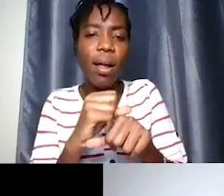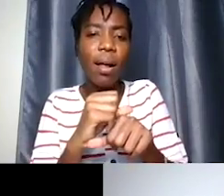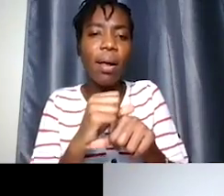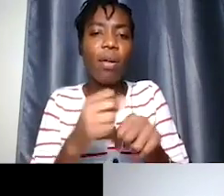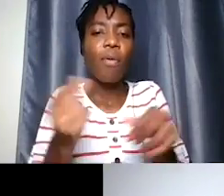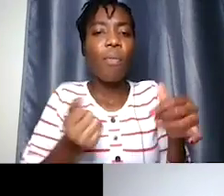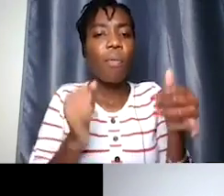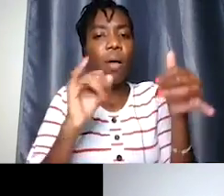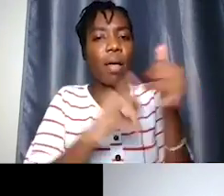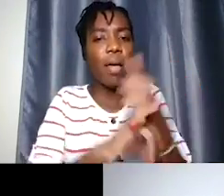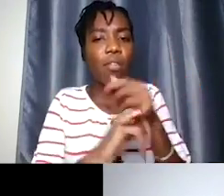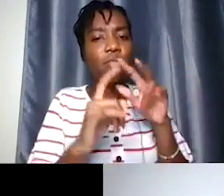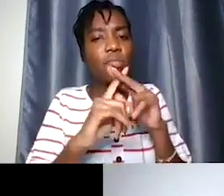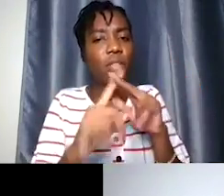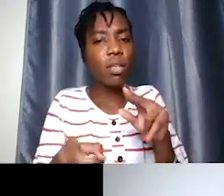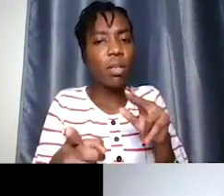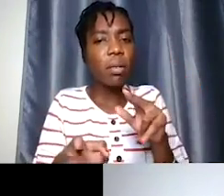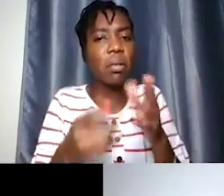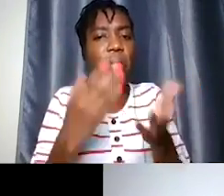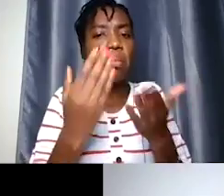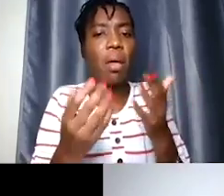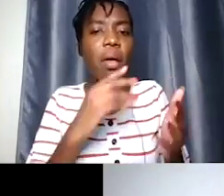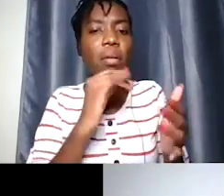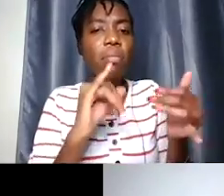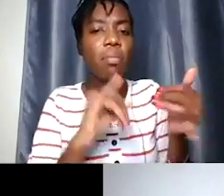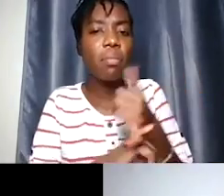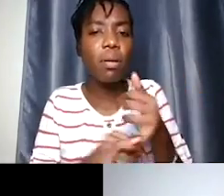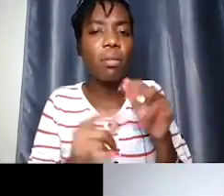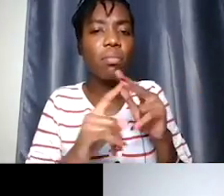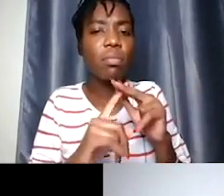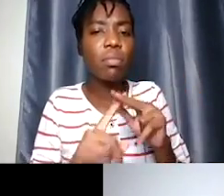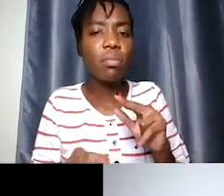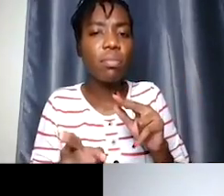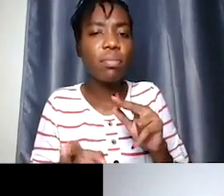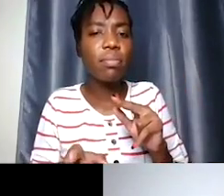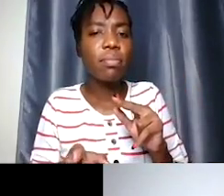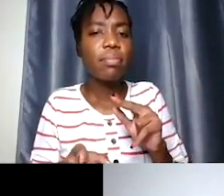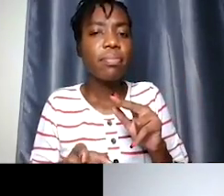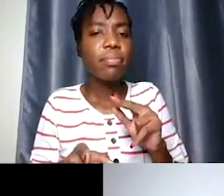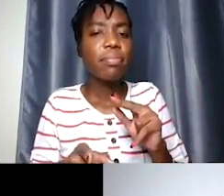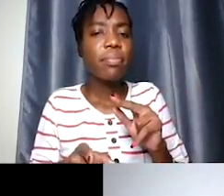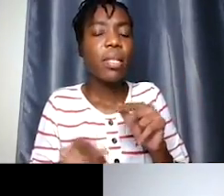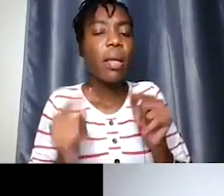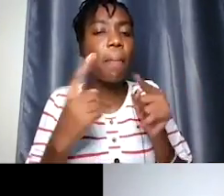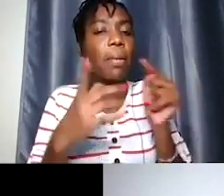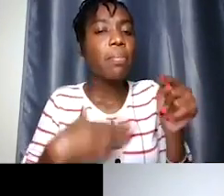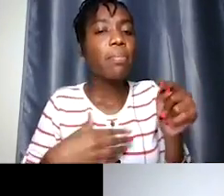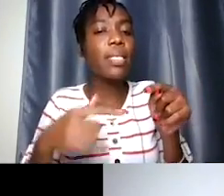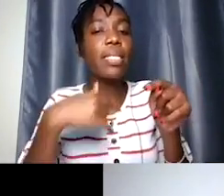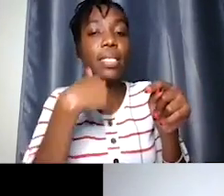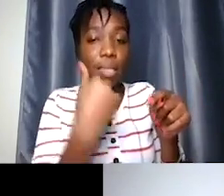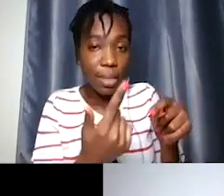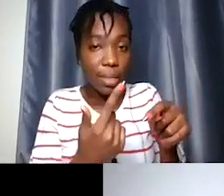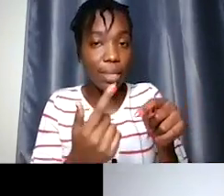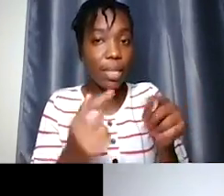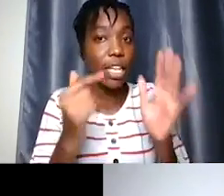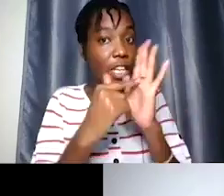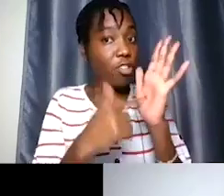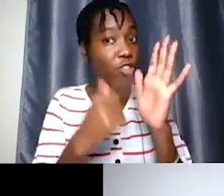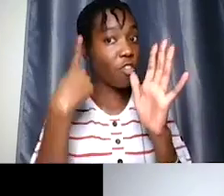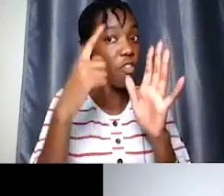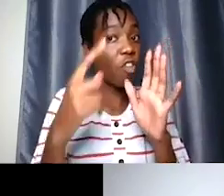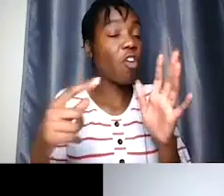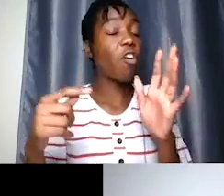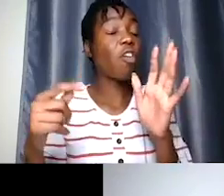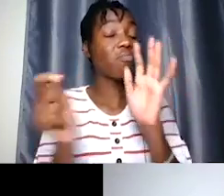away. So-and-so was telling me the husband walked away. So what I can say, the issue of betrayal is real, but